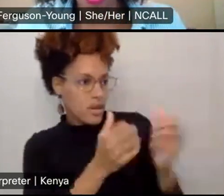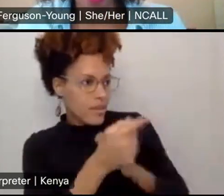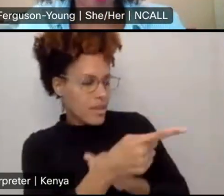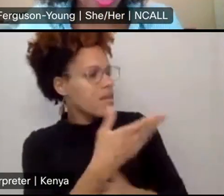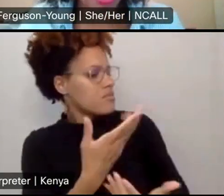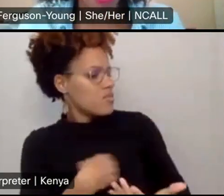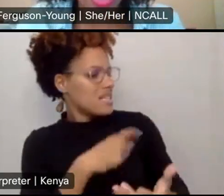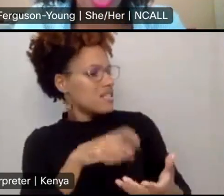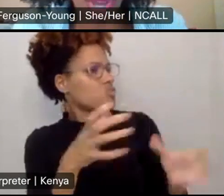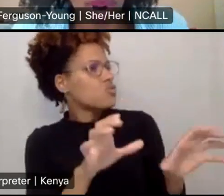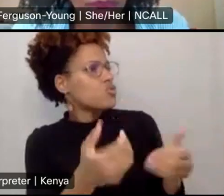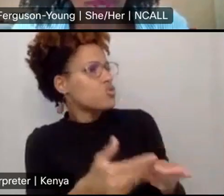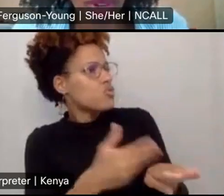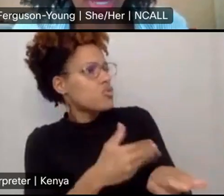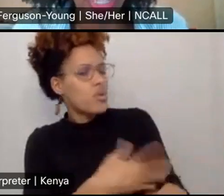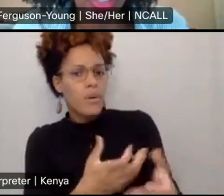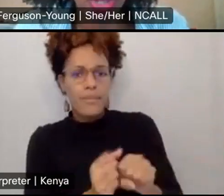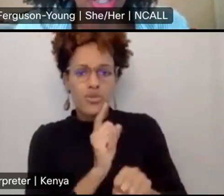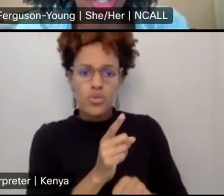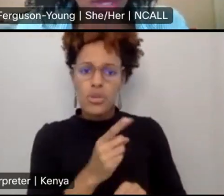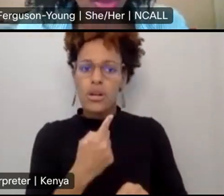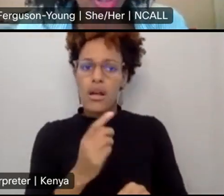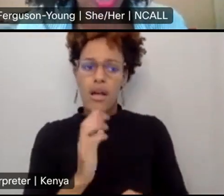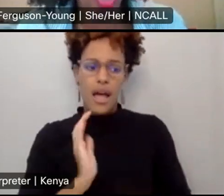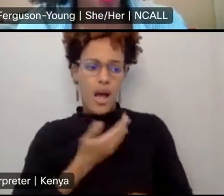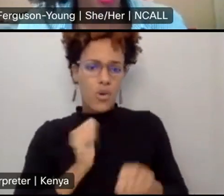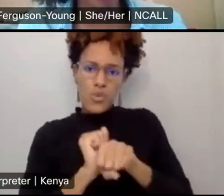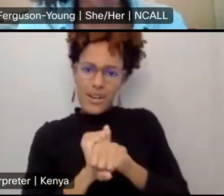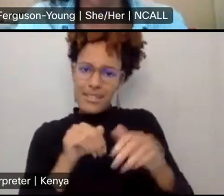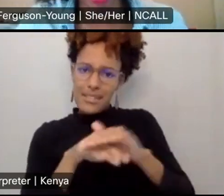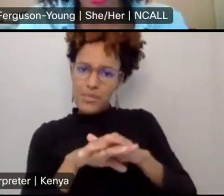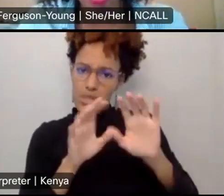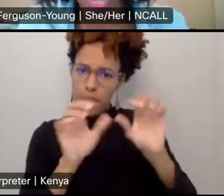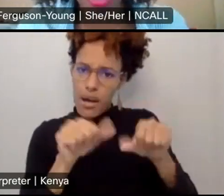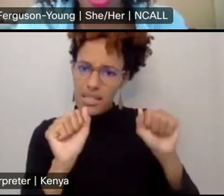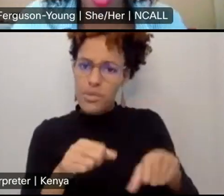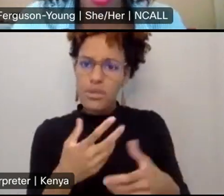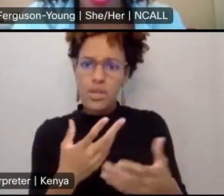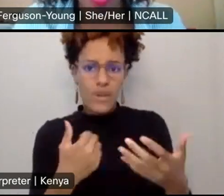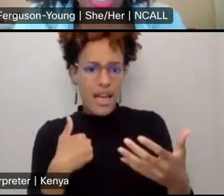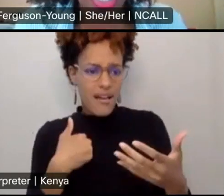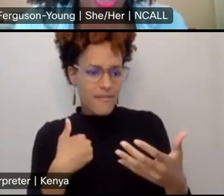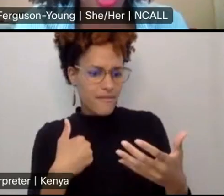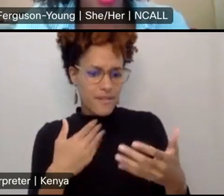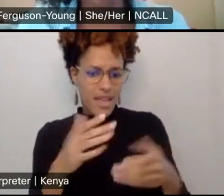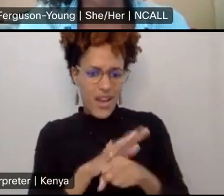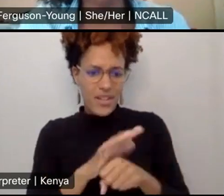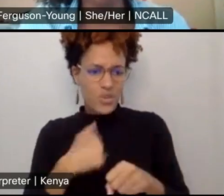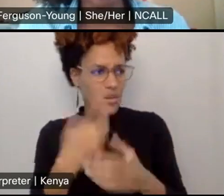to do? We want to make sure that we are, as accessible as possible. Are there areas that we have blind spots? Are there areas that we're